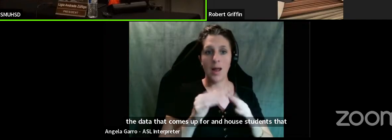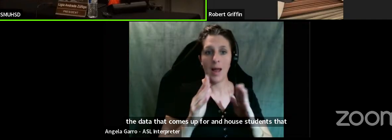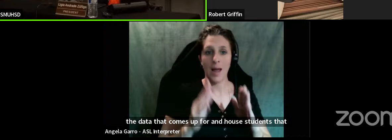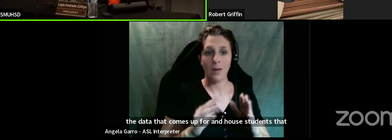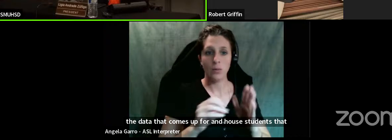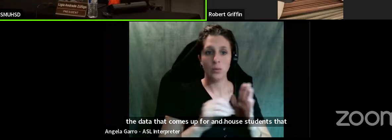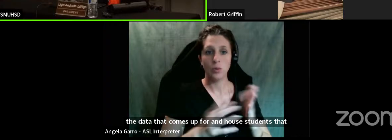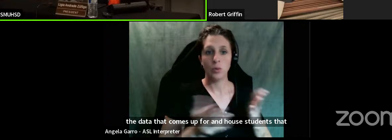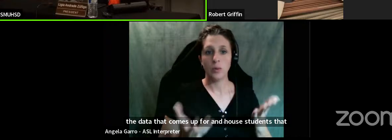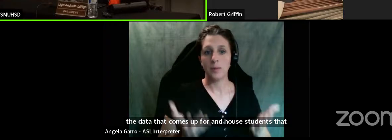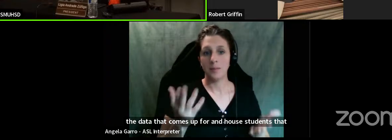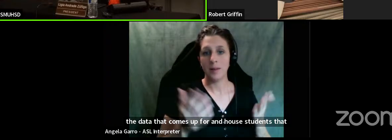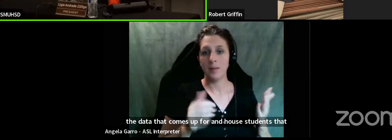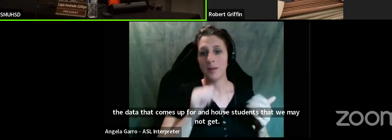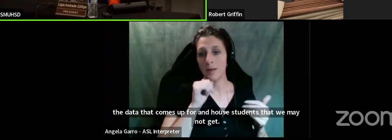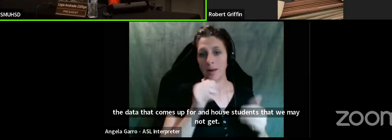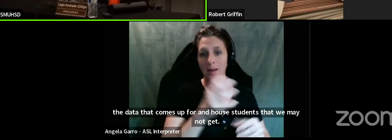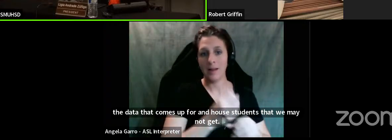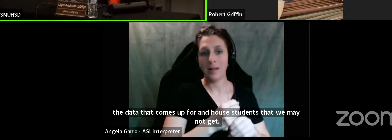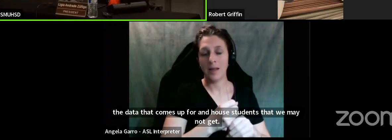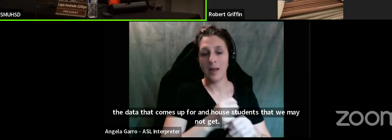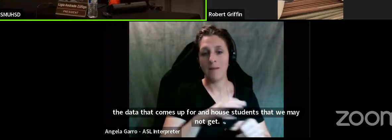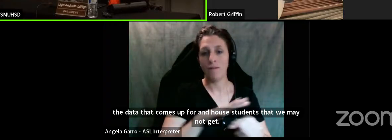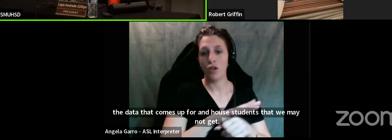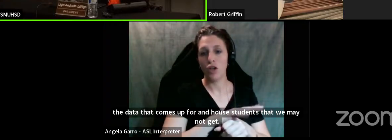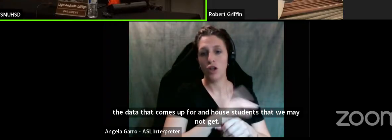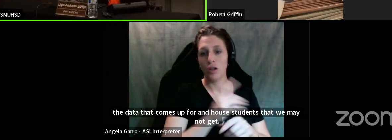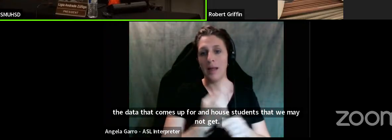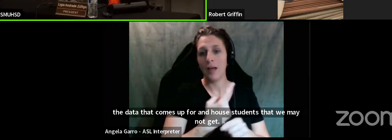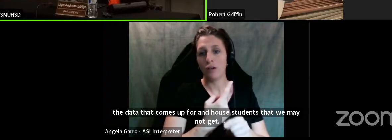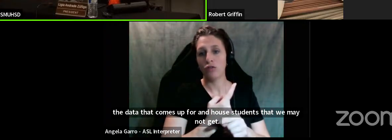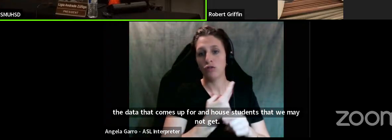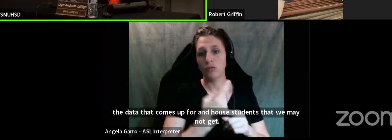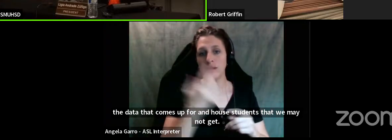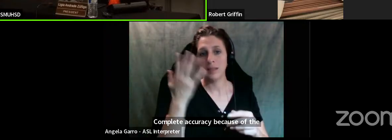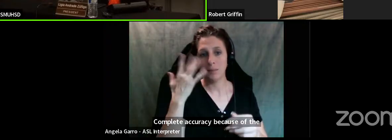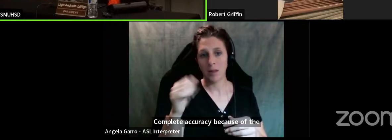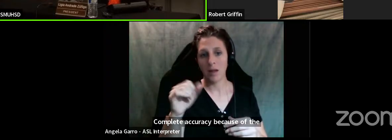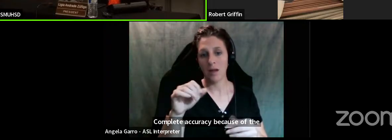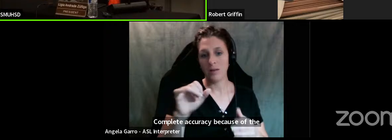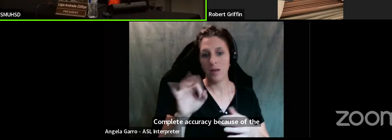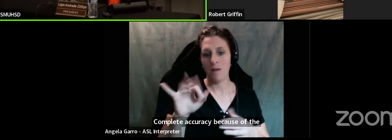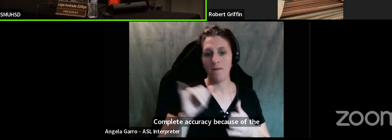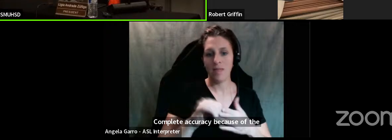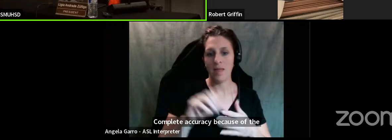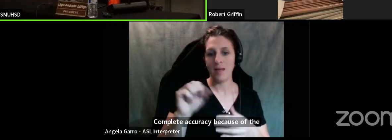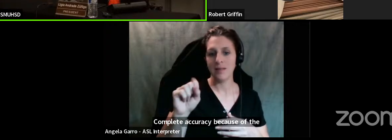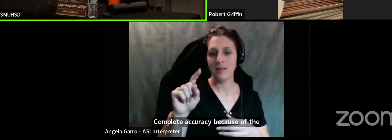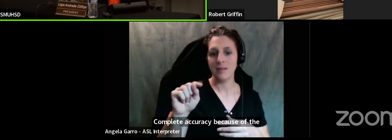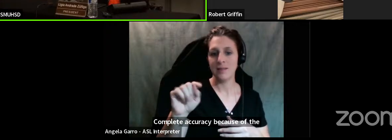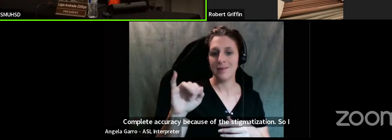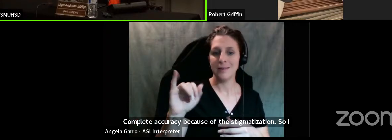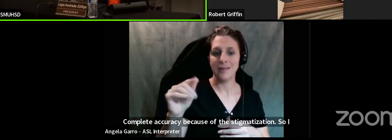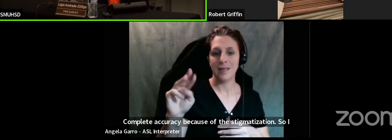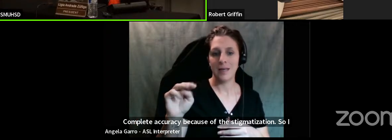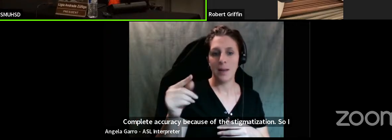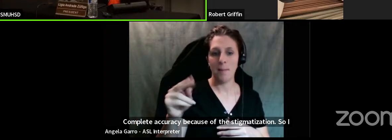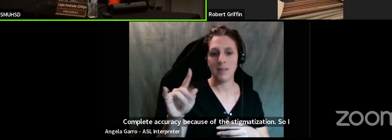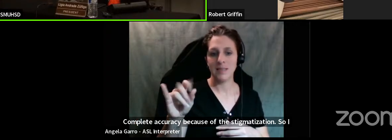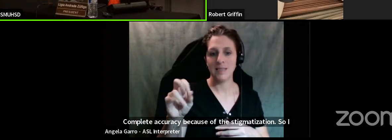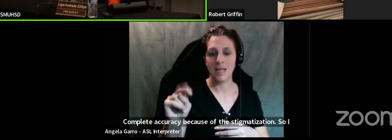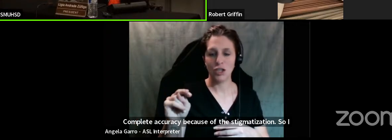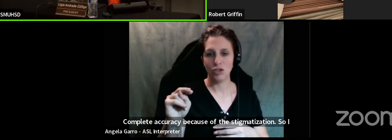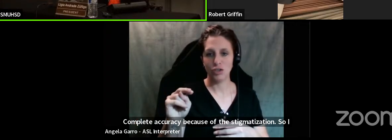get complete accuracy because of the stigmatization. So I don't know if there's a